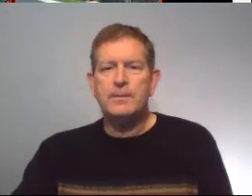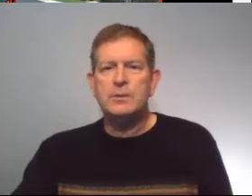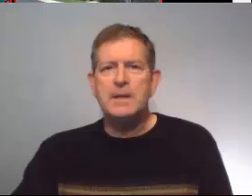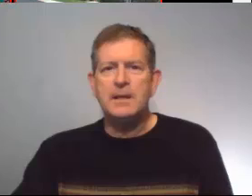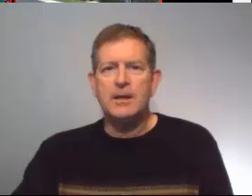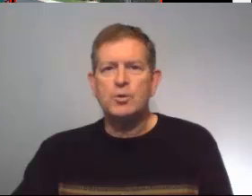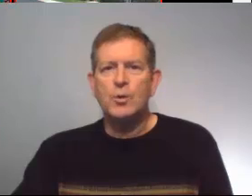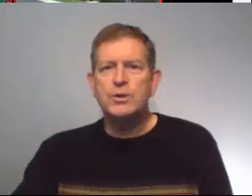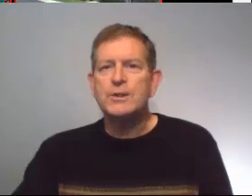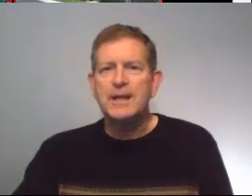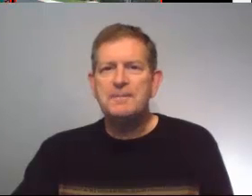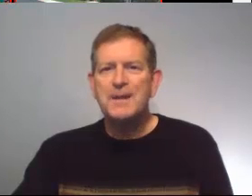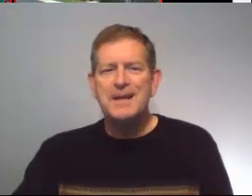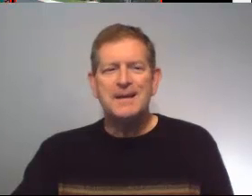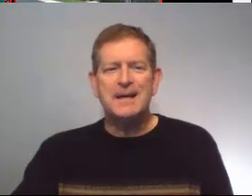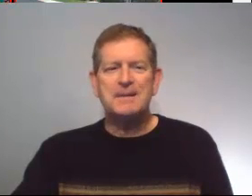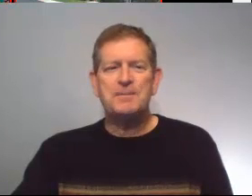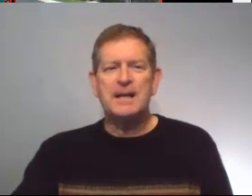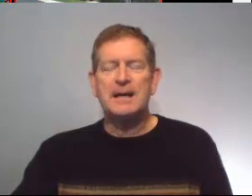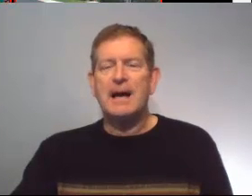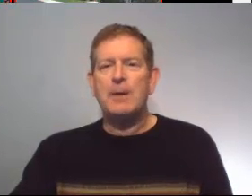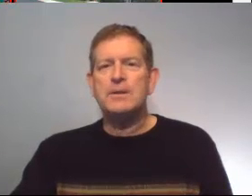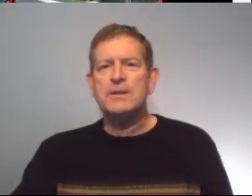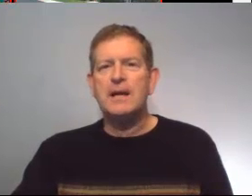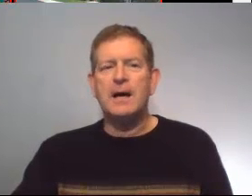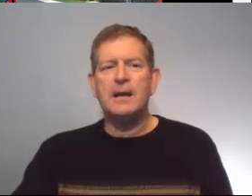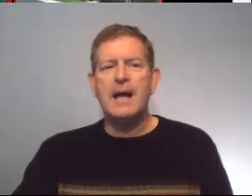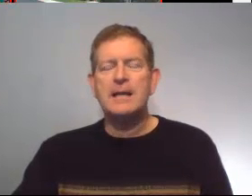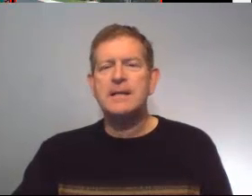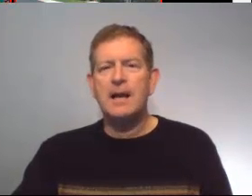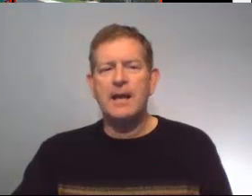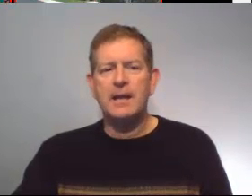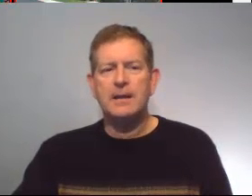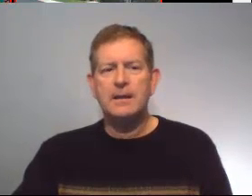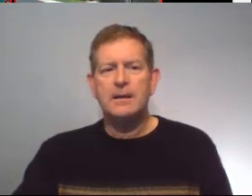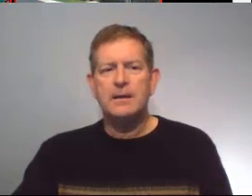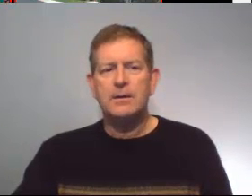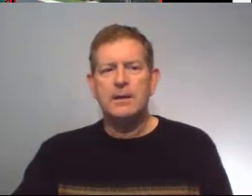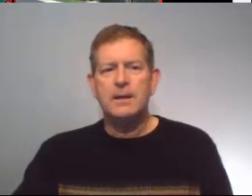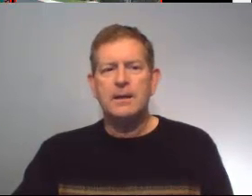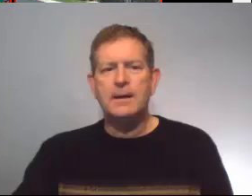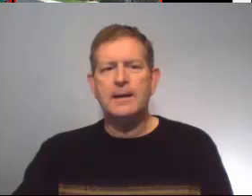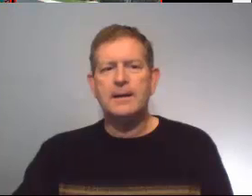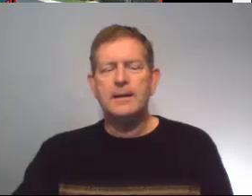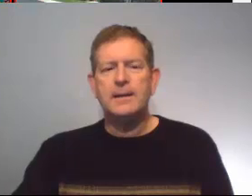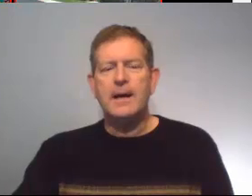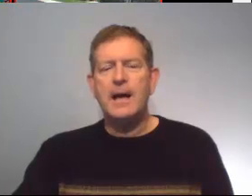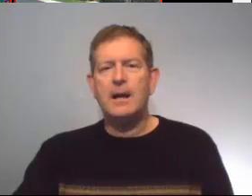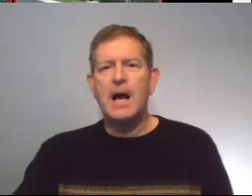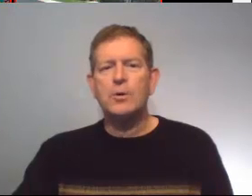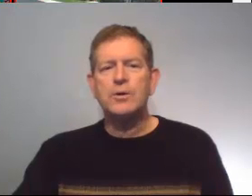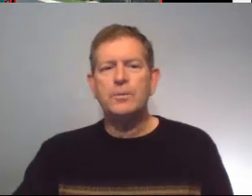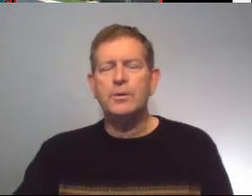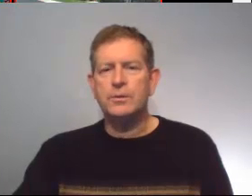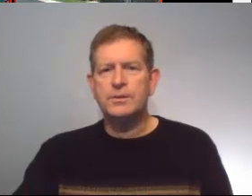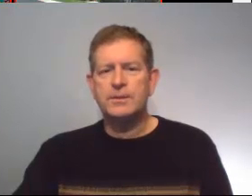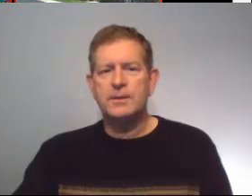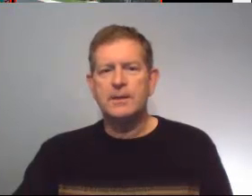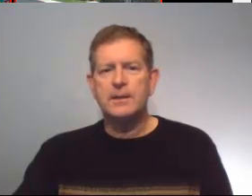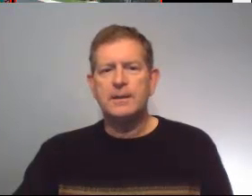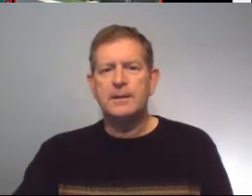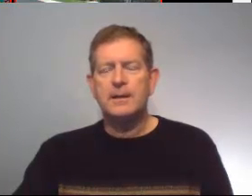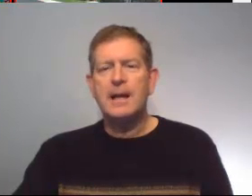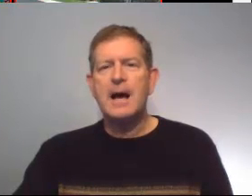I were to be speaking it atrociously, I would say la tele, el